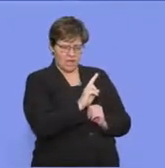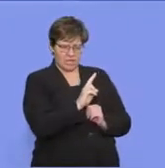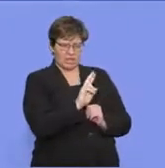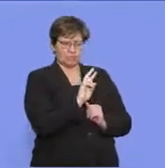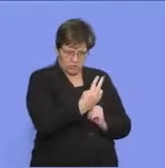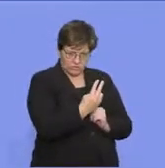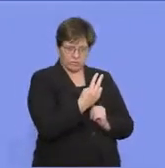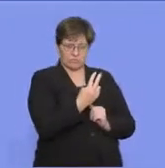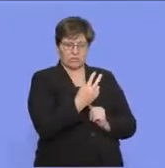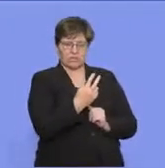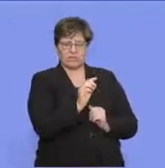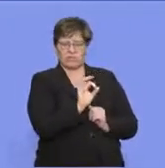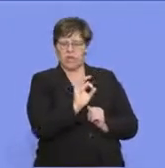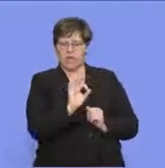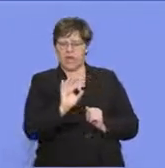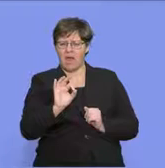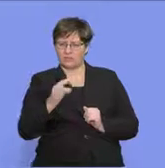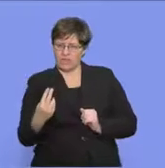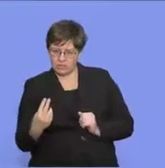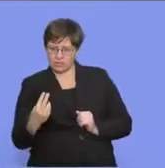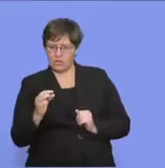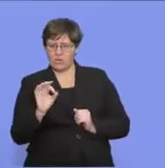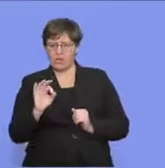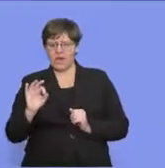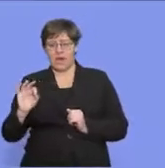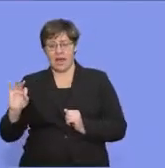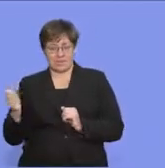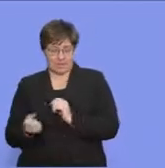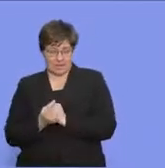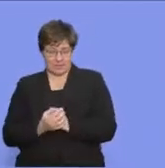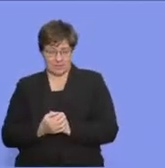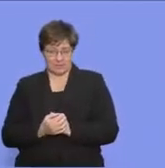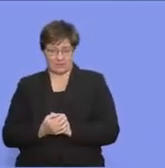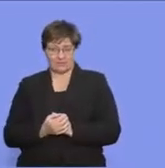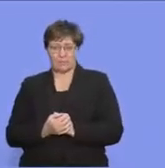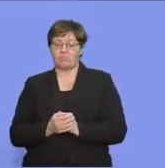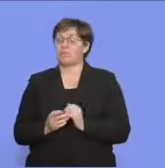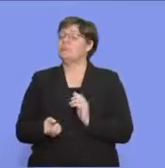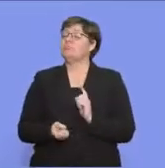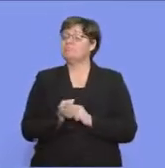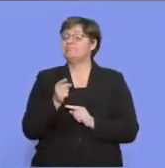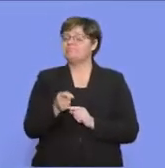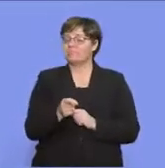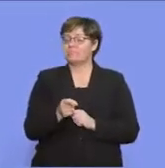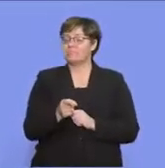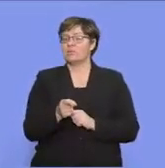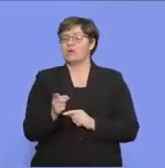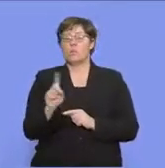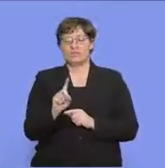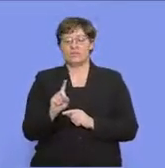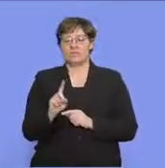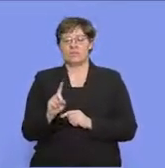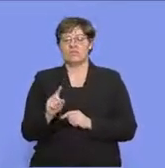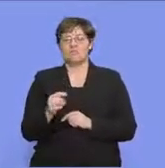get speciation happening. Okay, so basically what punctuated equilibrium is, that is